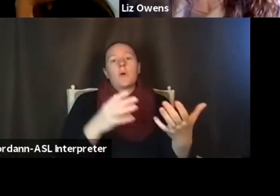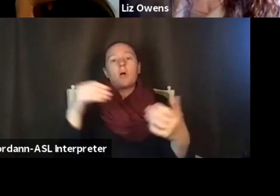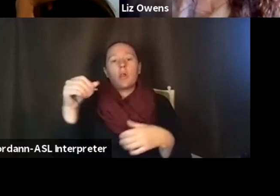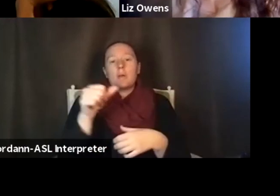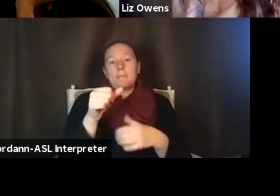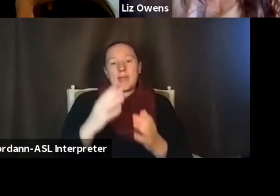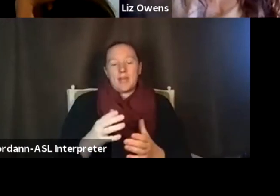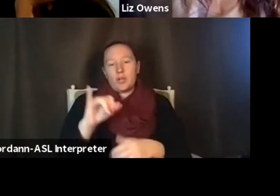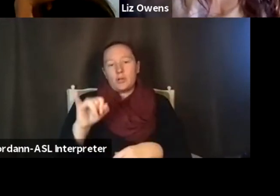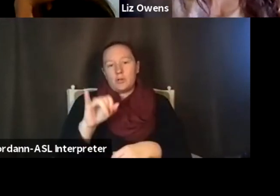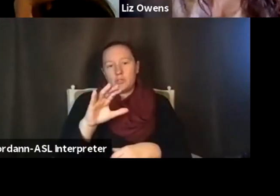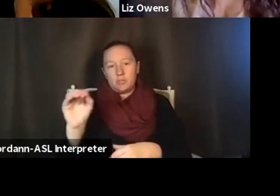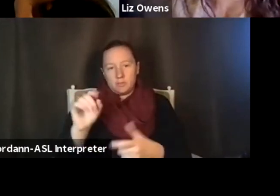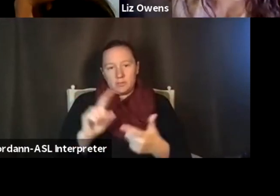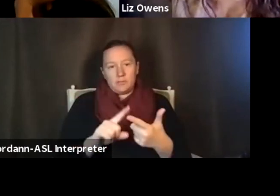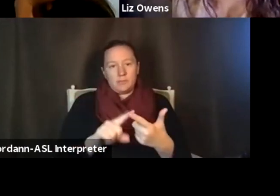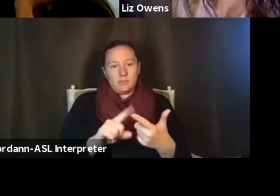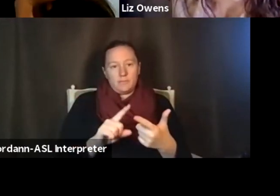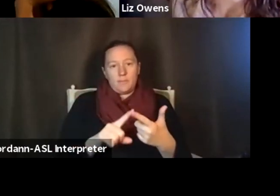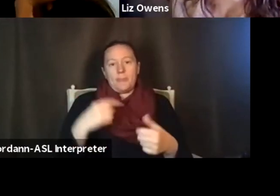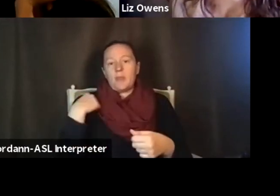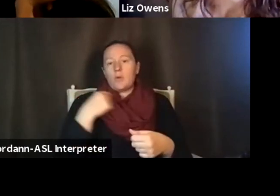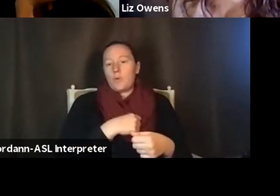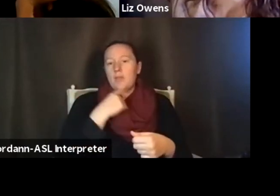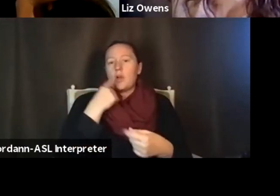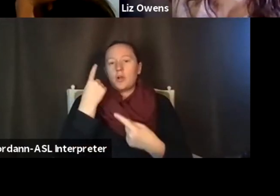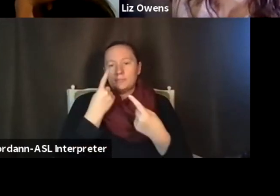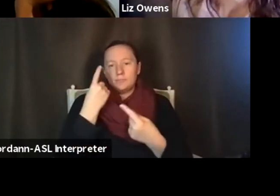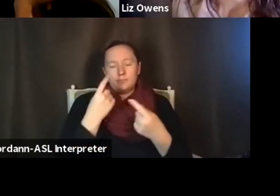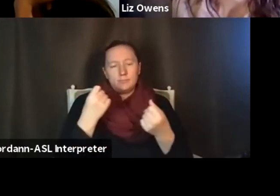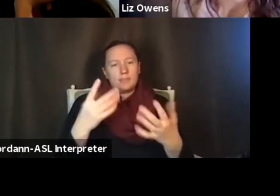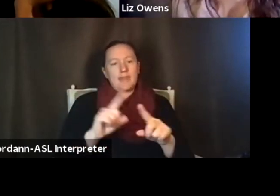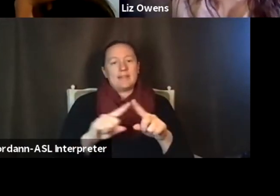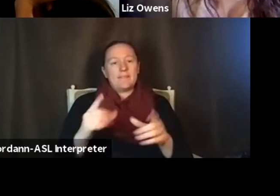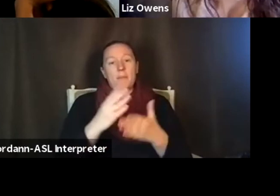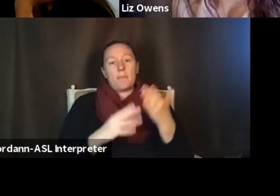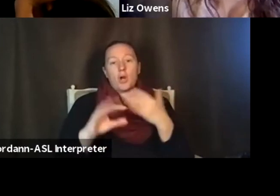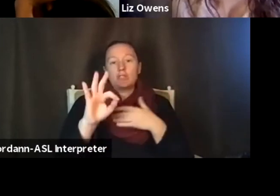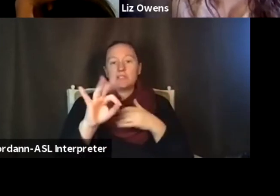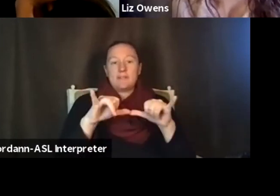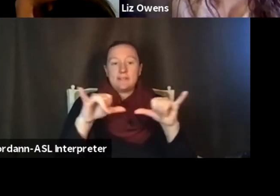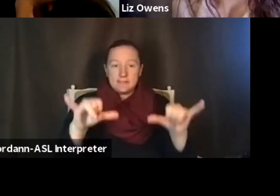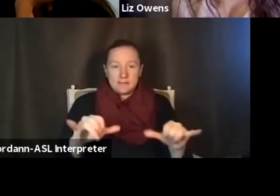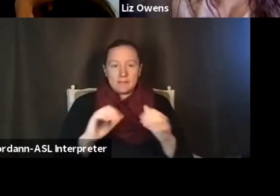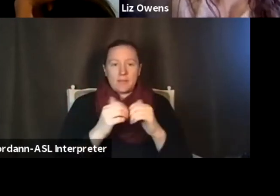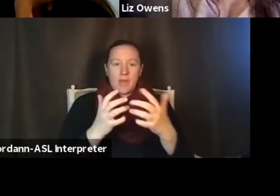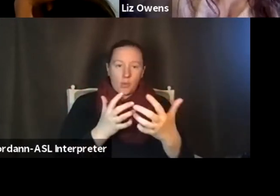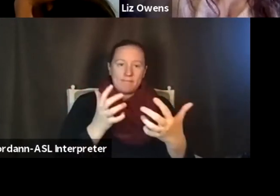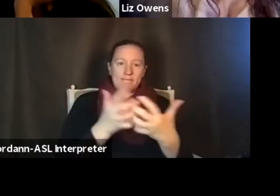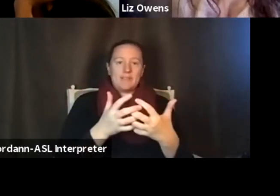And so we're thinking about all of those different pieces of the system and how it fits into a